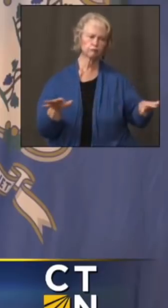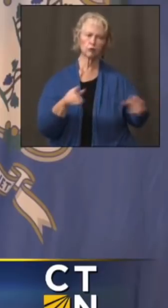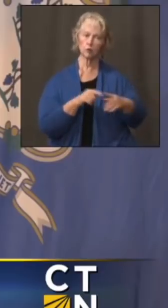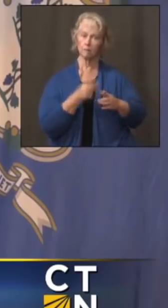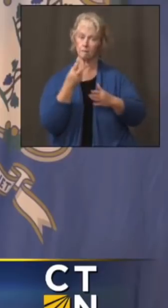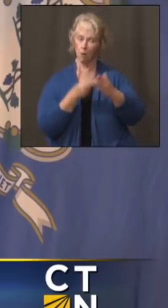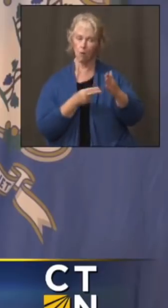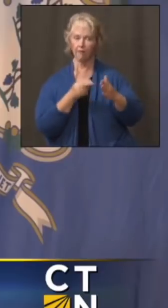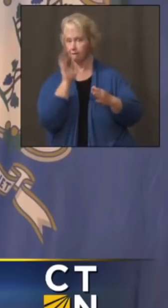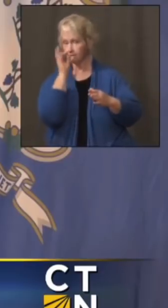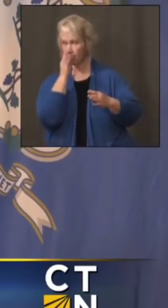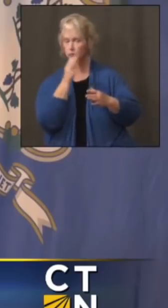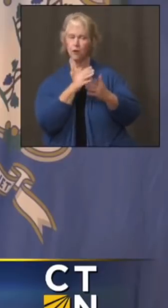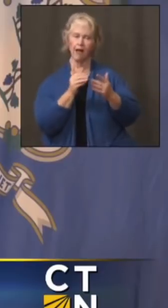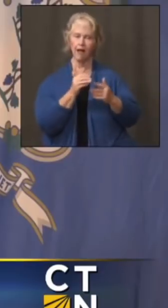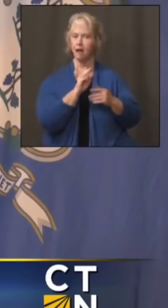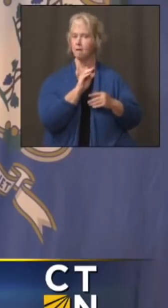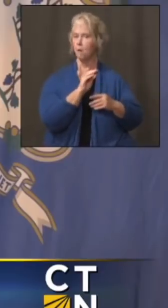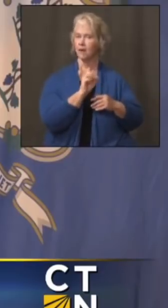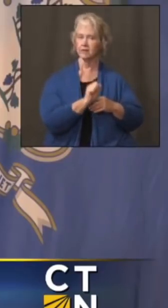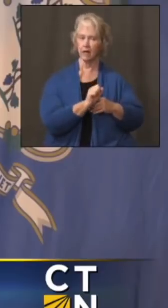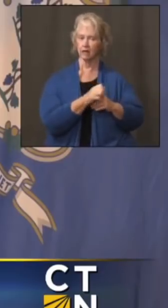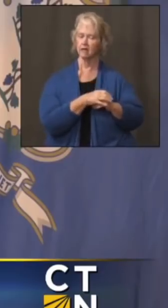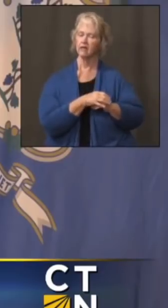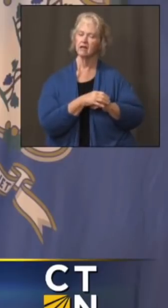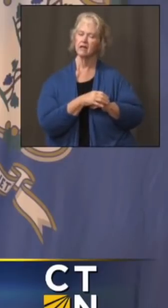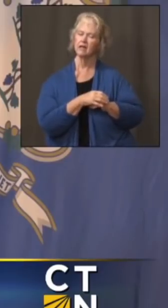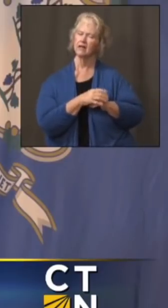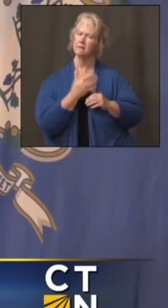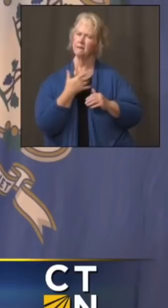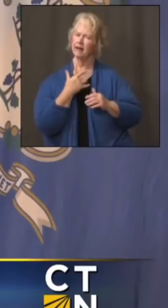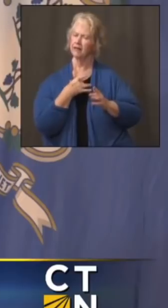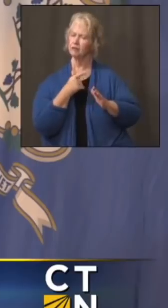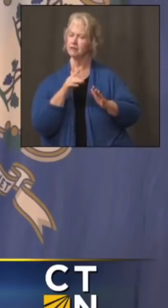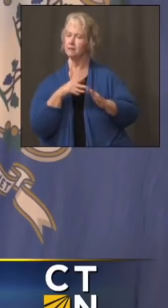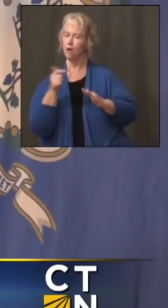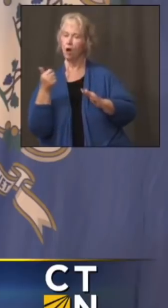Sun. I think in some of these other towns I was sort of interested, they are doing